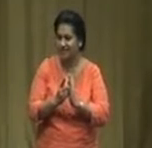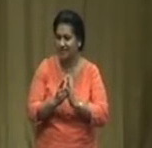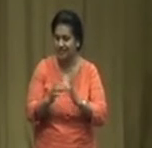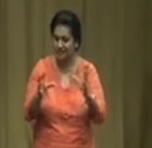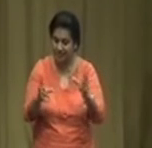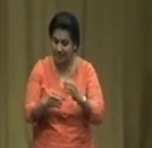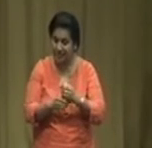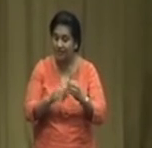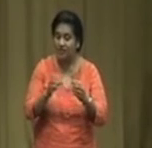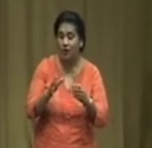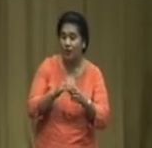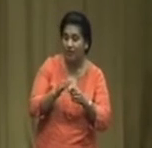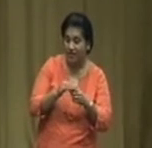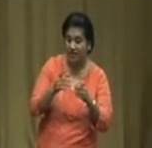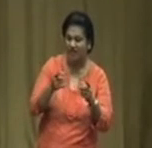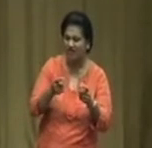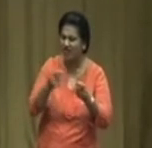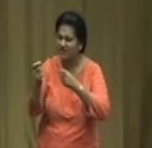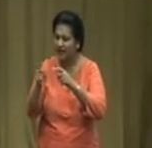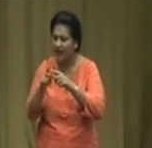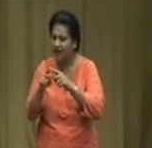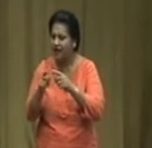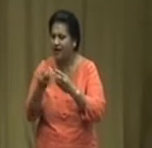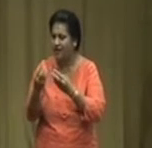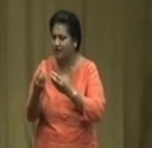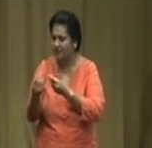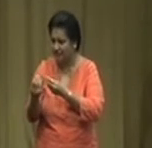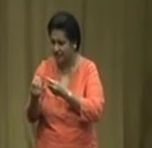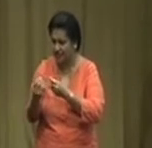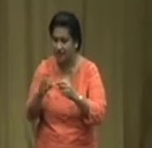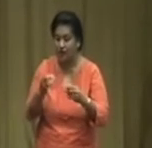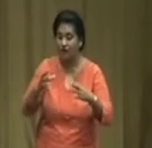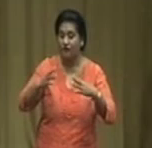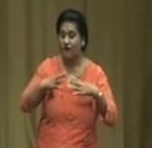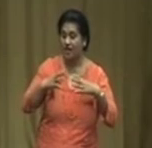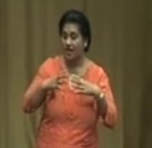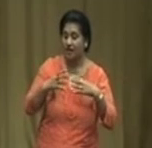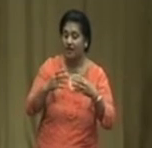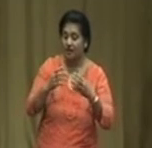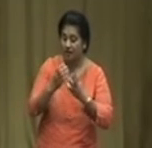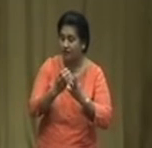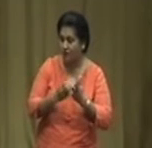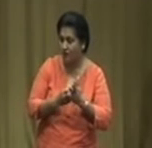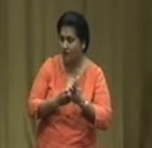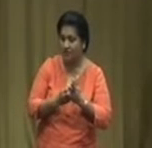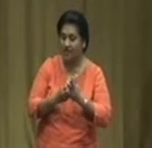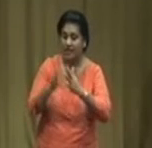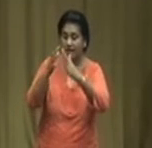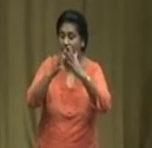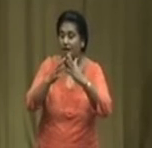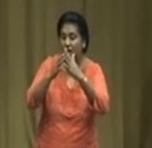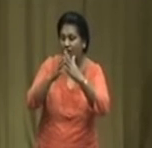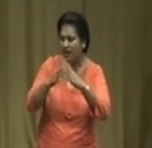of transfer currency, if you will, so that 3 micro courses in North America equates to a full year course, whereas 4